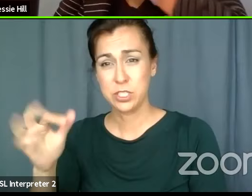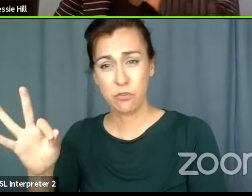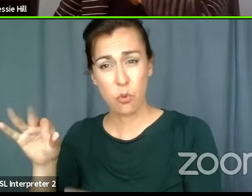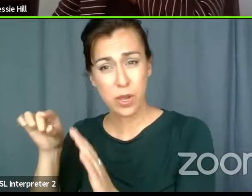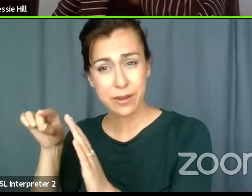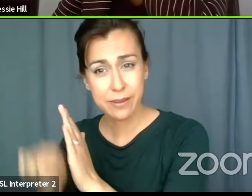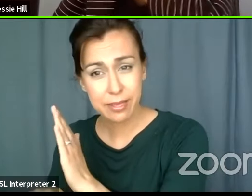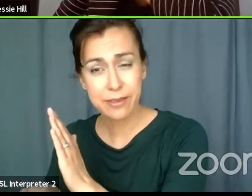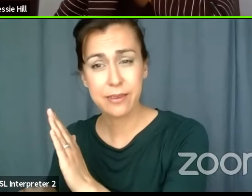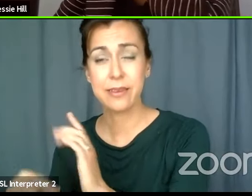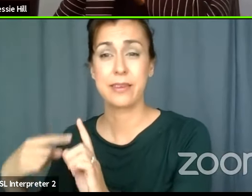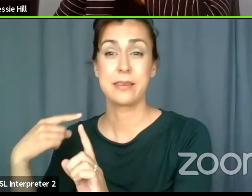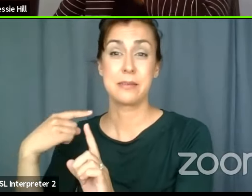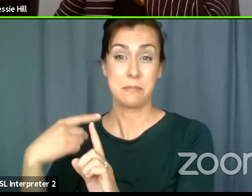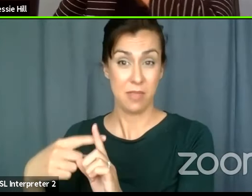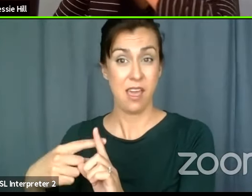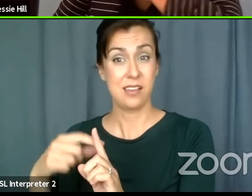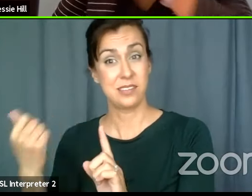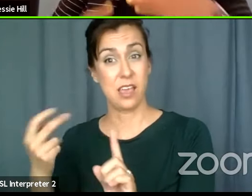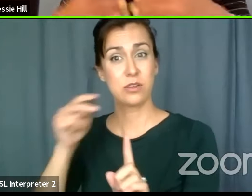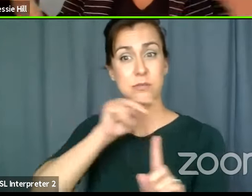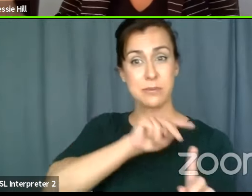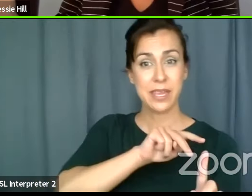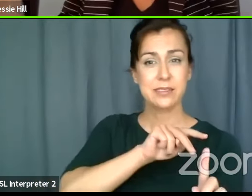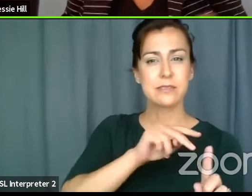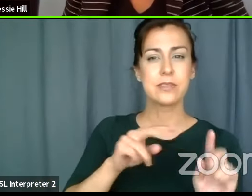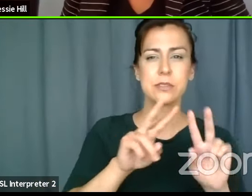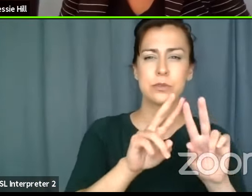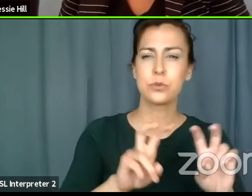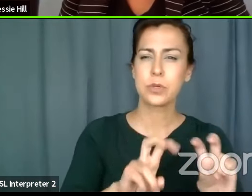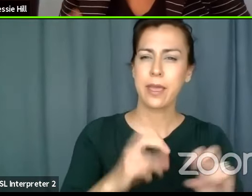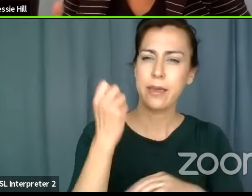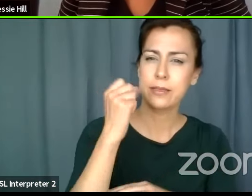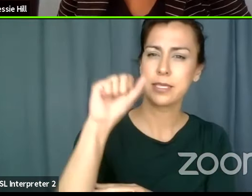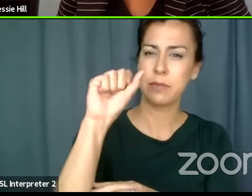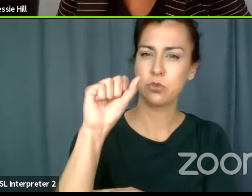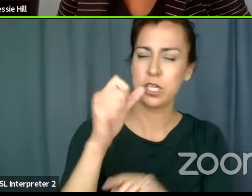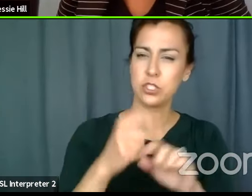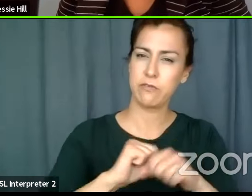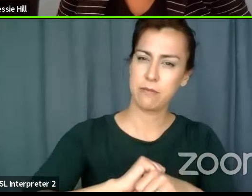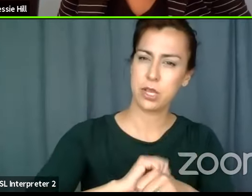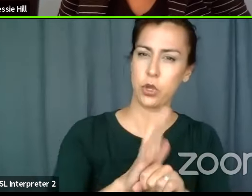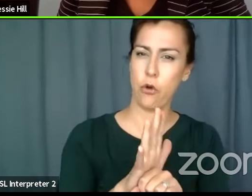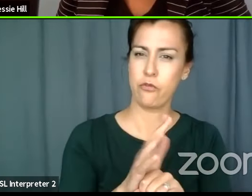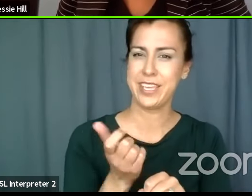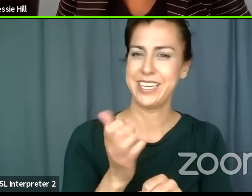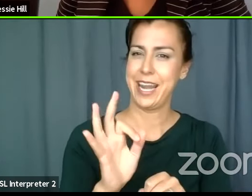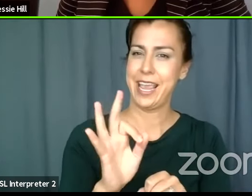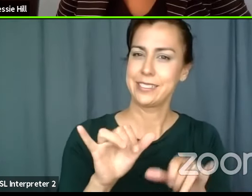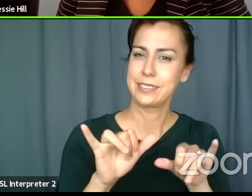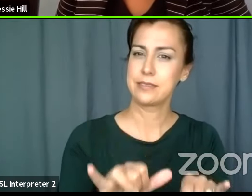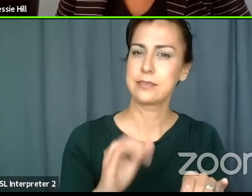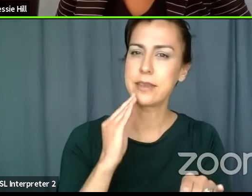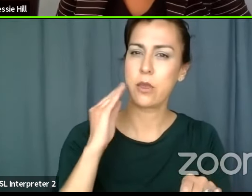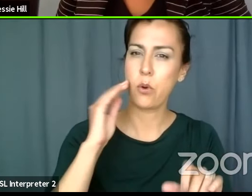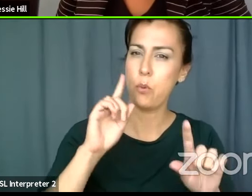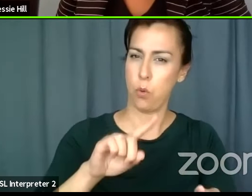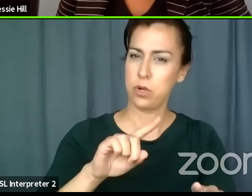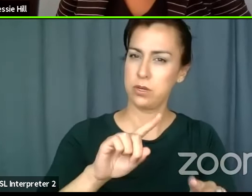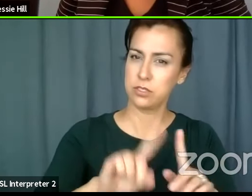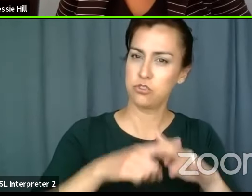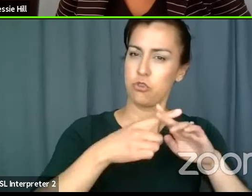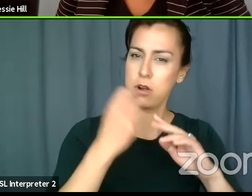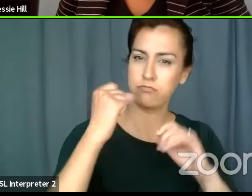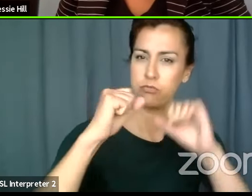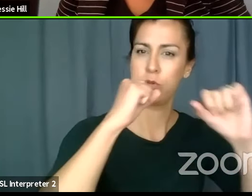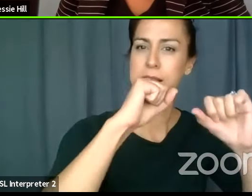the other hand, we could think about the demonstrations arising out of the COVID-19 stay home orders. And I